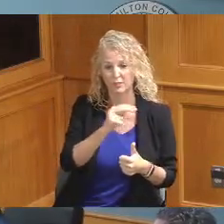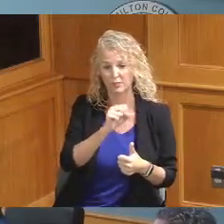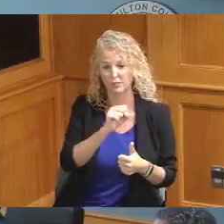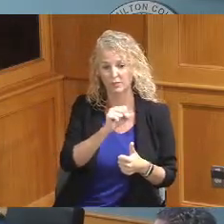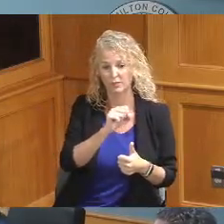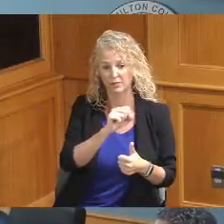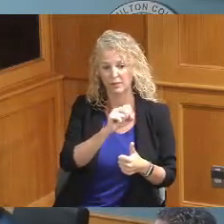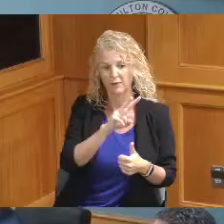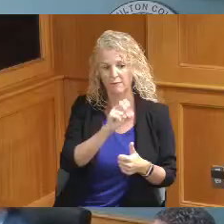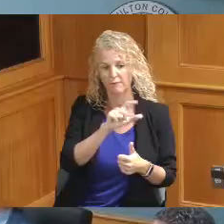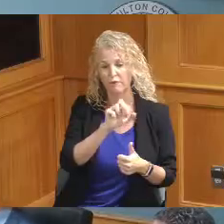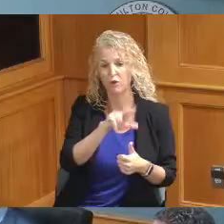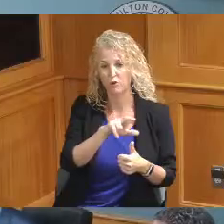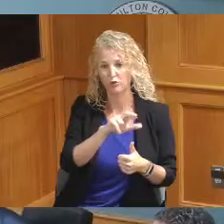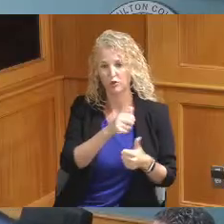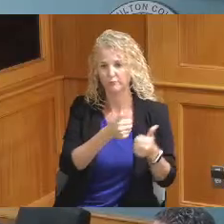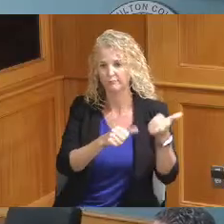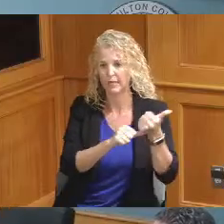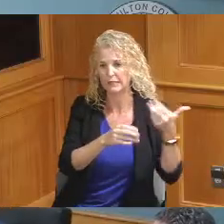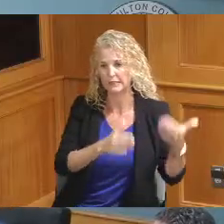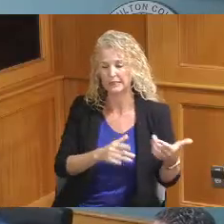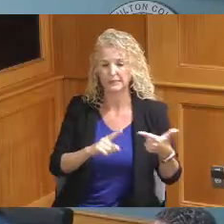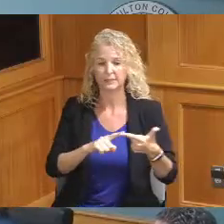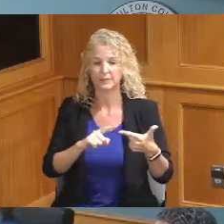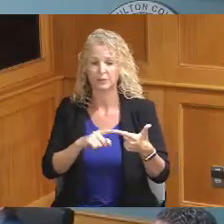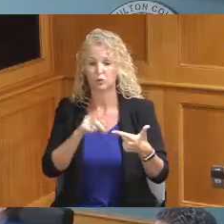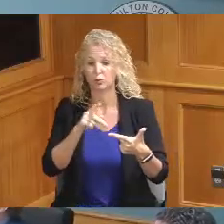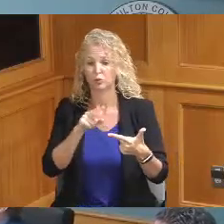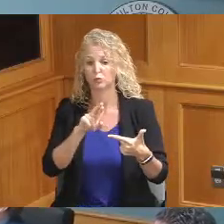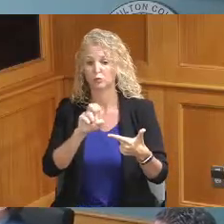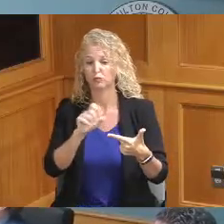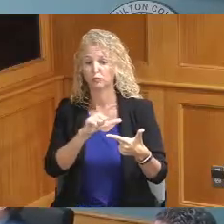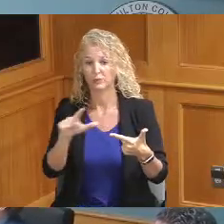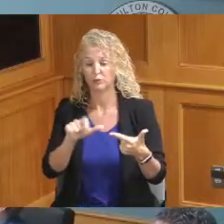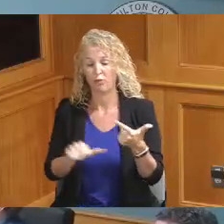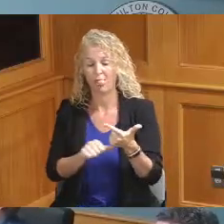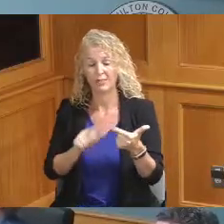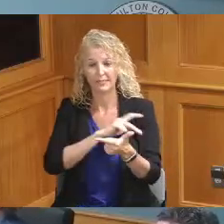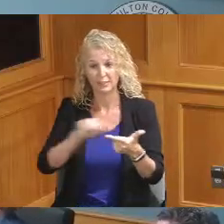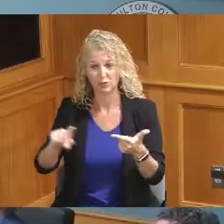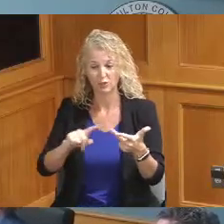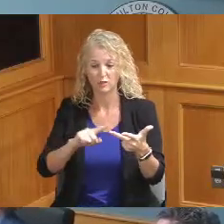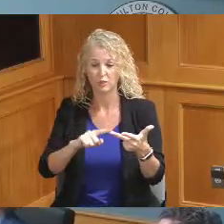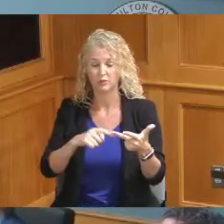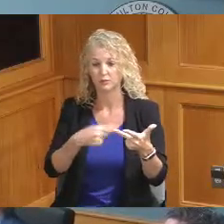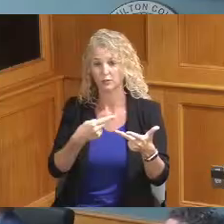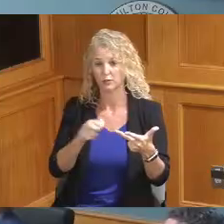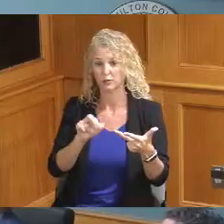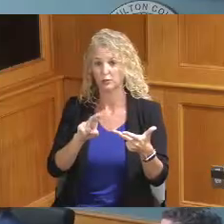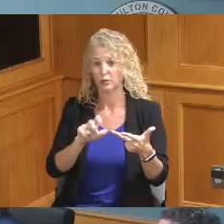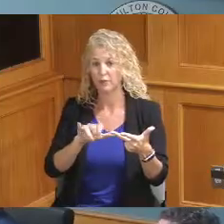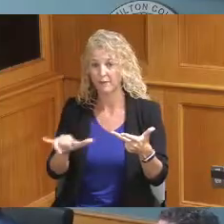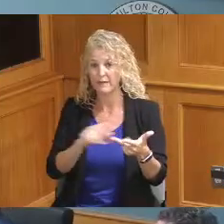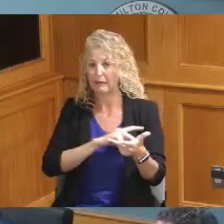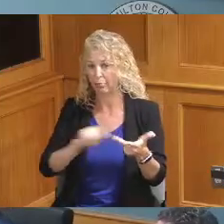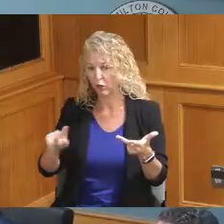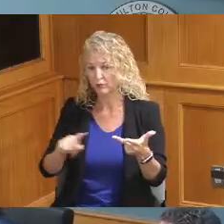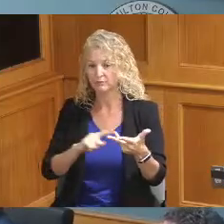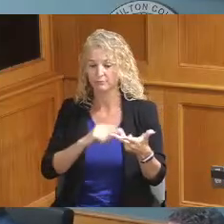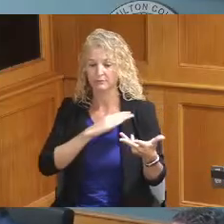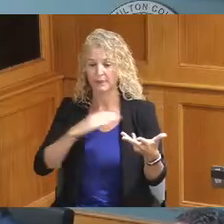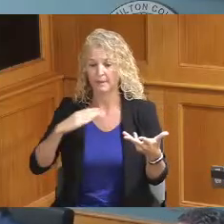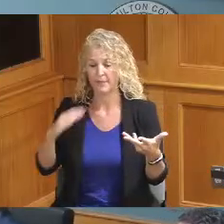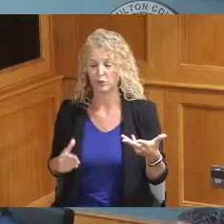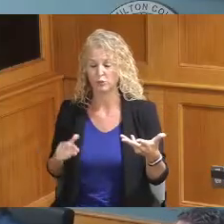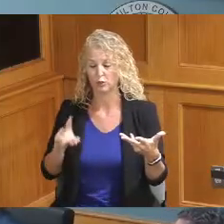Quinn Falter, Executive Assistant. Christy Rischel, Assistant Clerk. Leslie Hervey, Clerk to the Board. Stephanie Summerall Dumas,